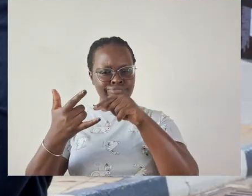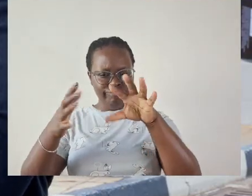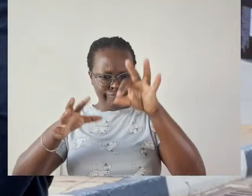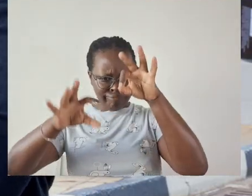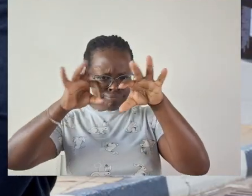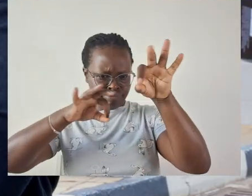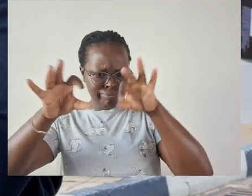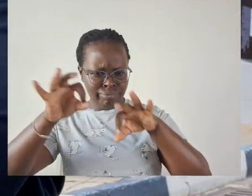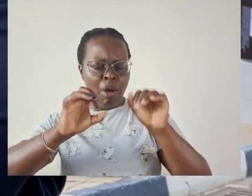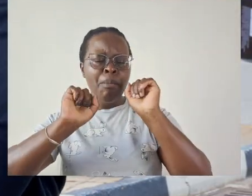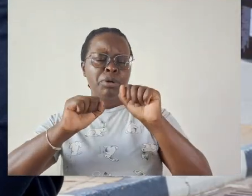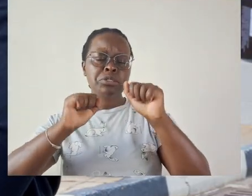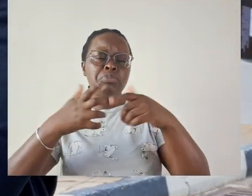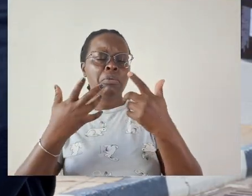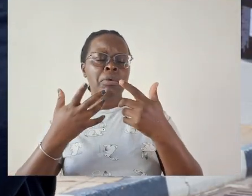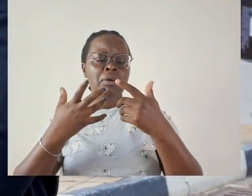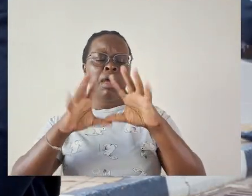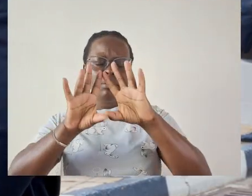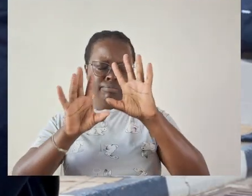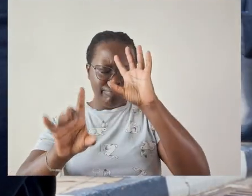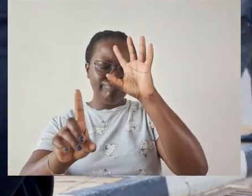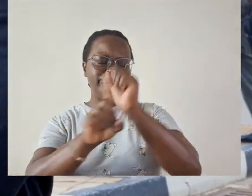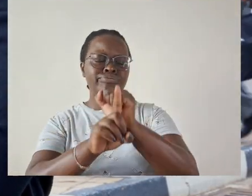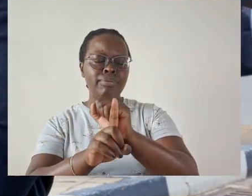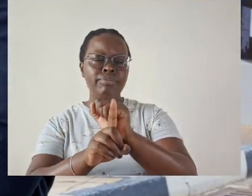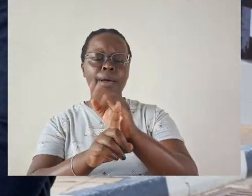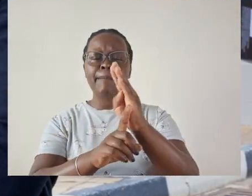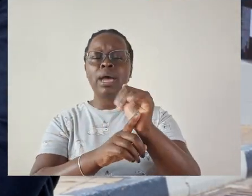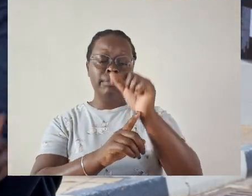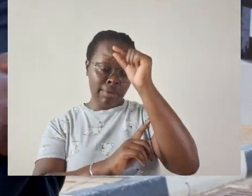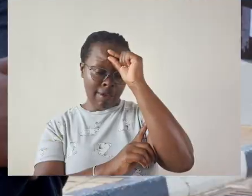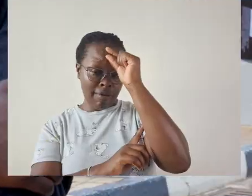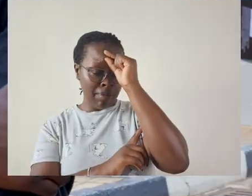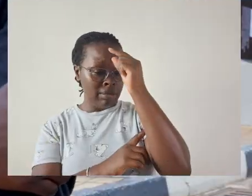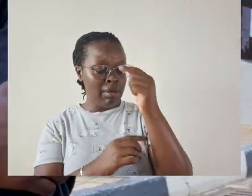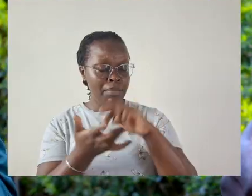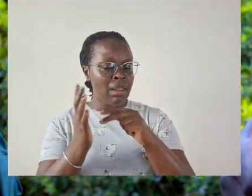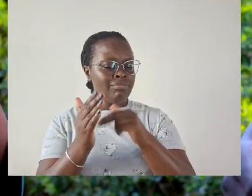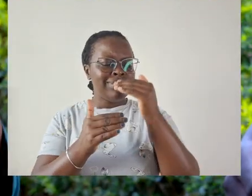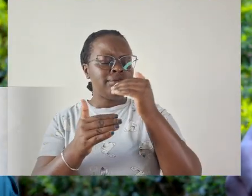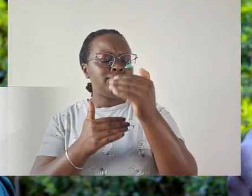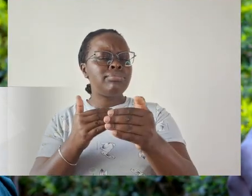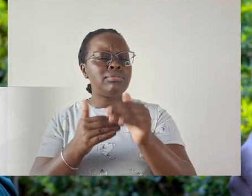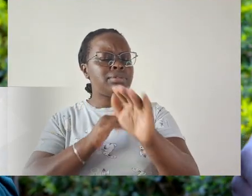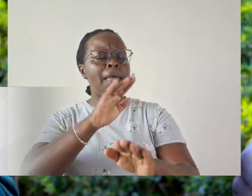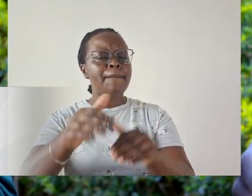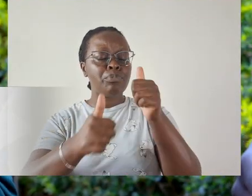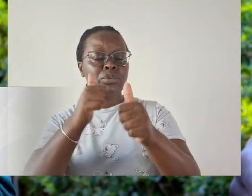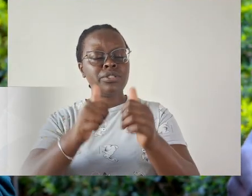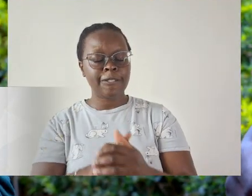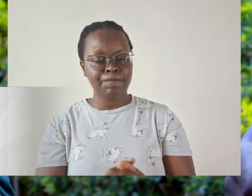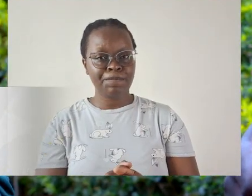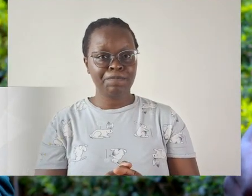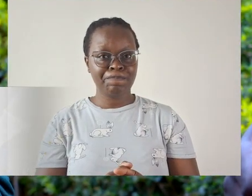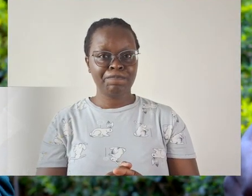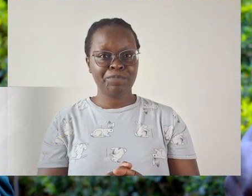least embraced by the government. So what quick practical steps are we taking moving forward from here? So the quick steps that we should take is